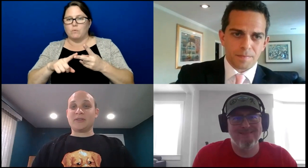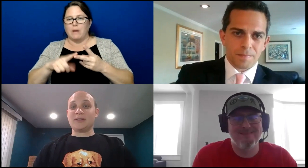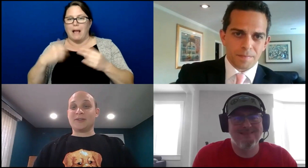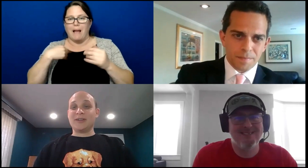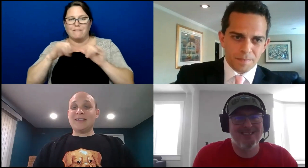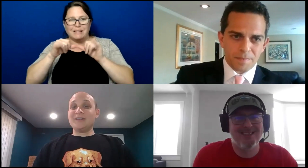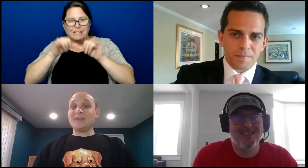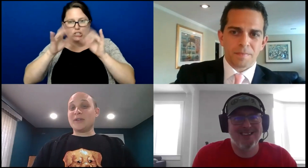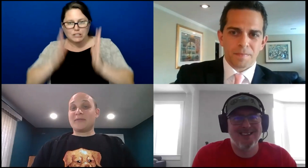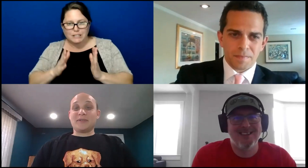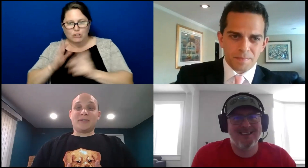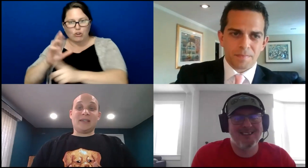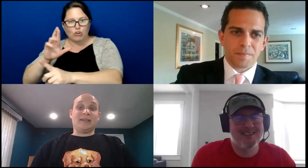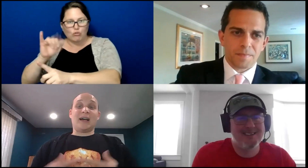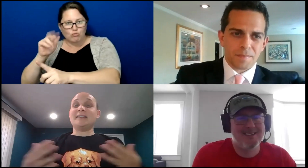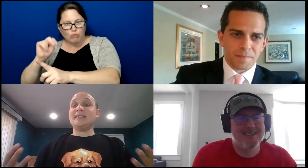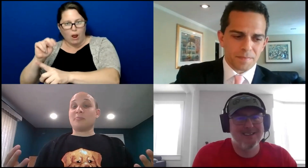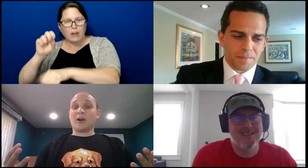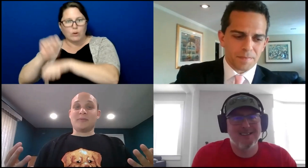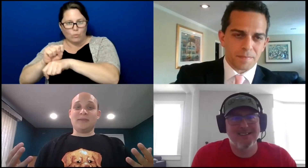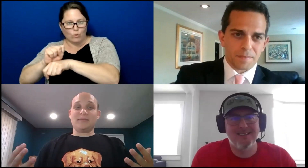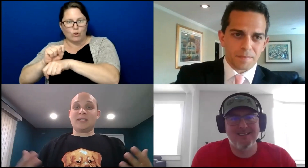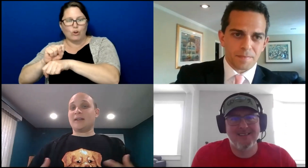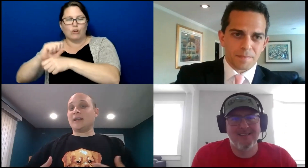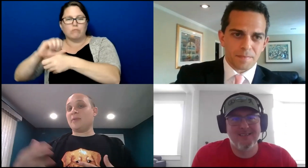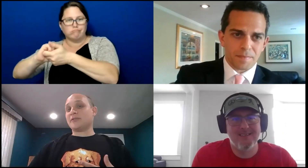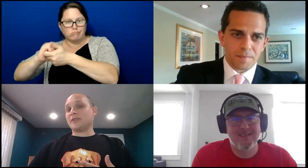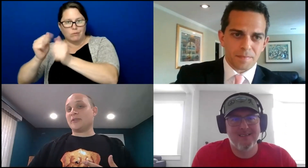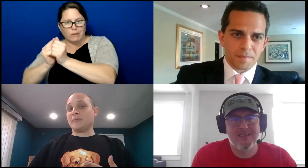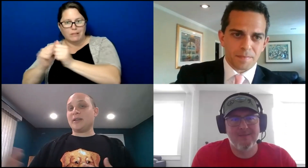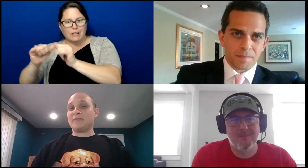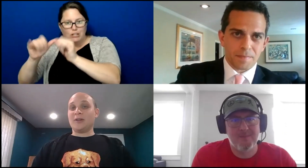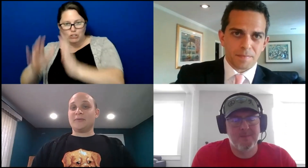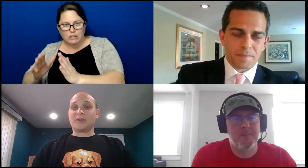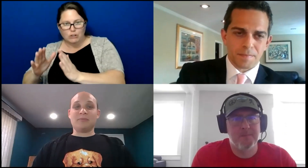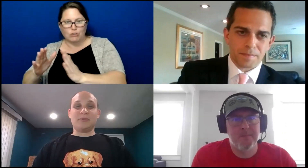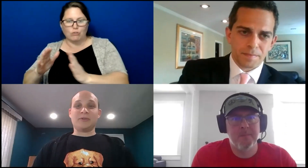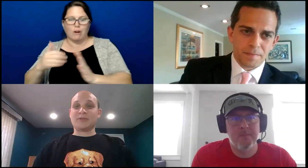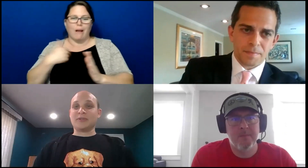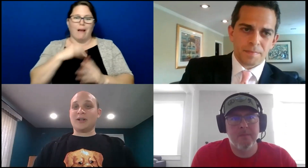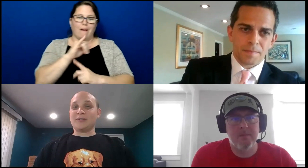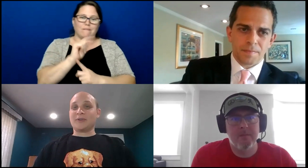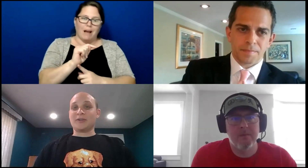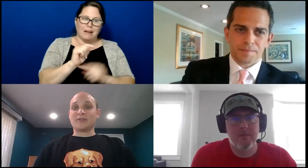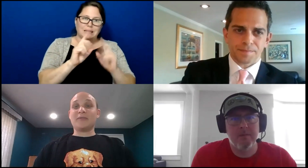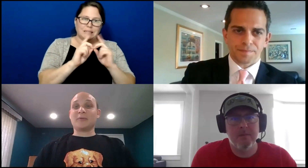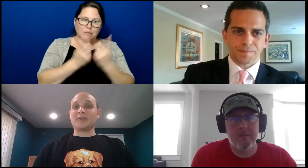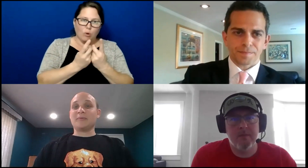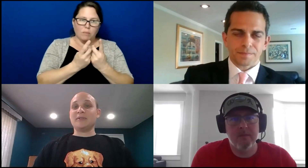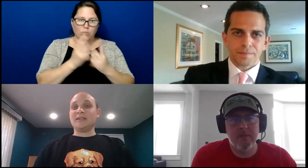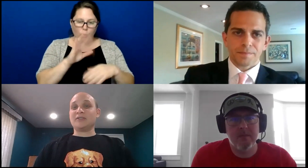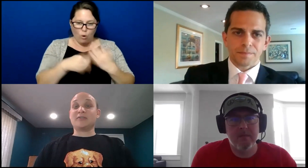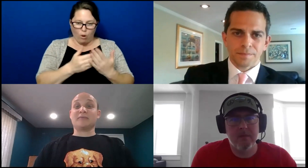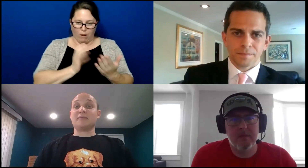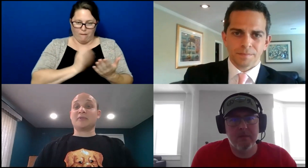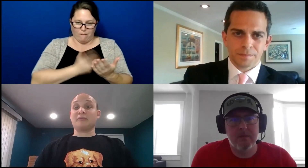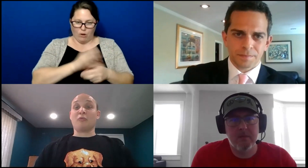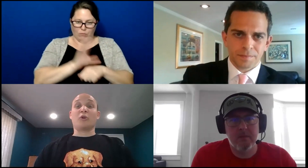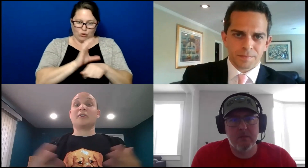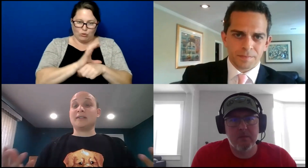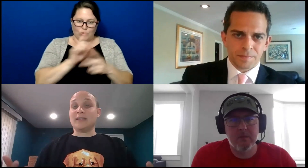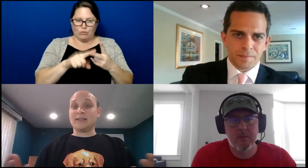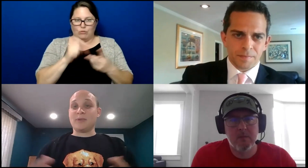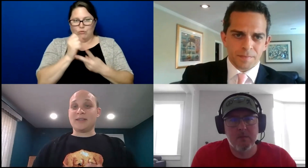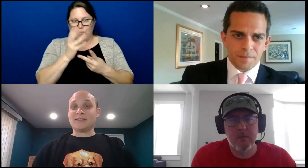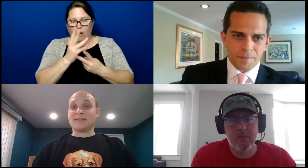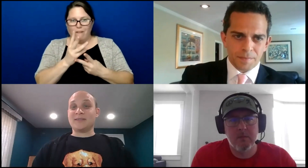closely with, that are, we have an IT department that's got to make sure that we have all of our computers and all of our software that we need just to